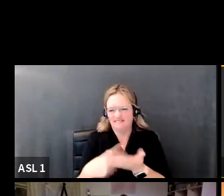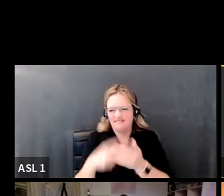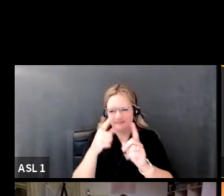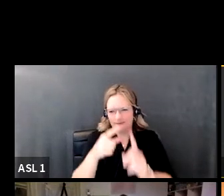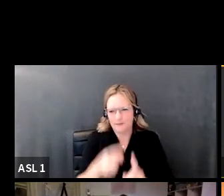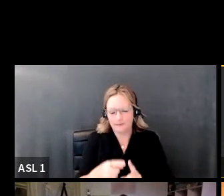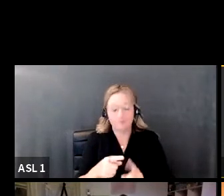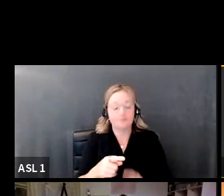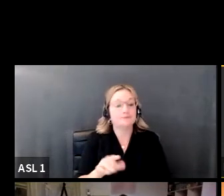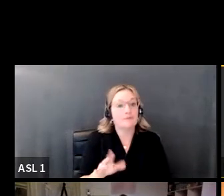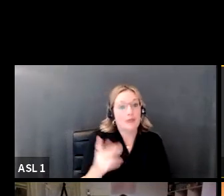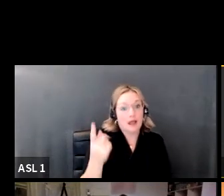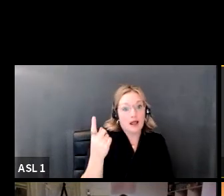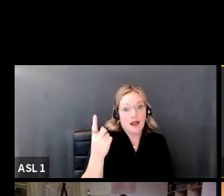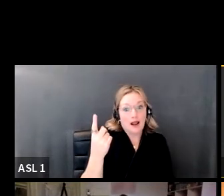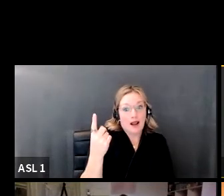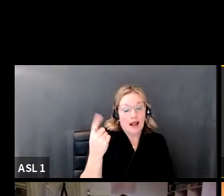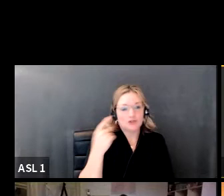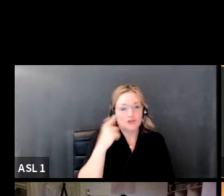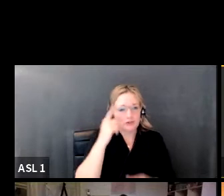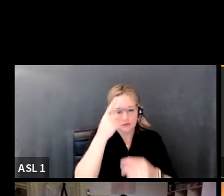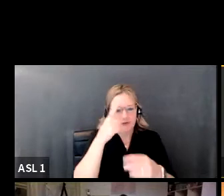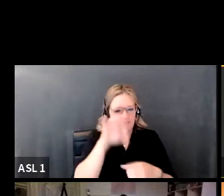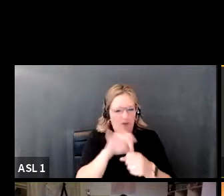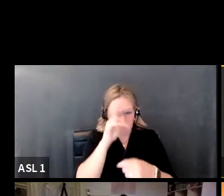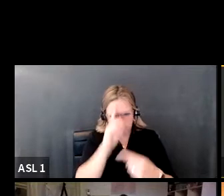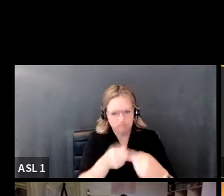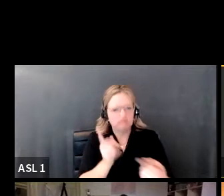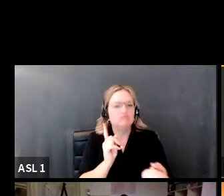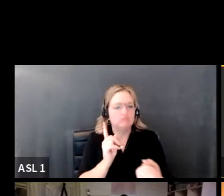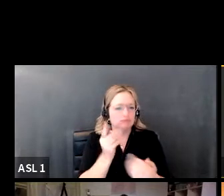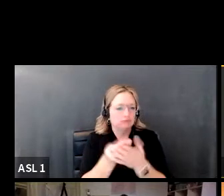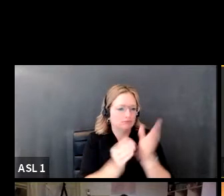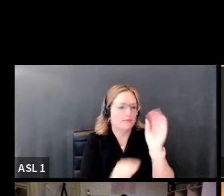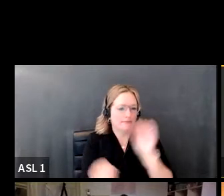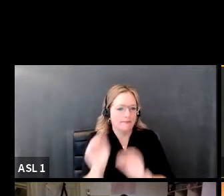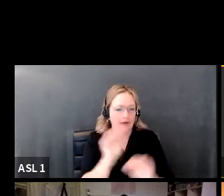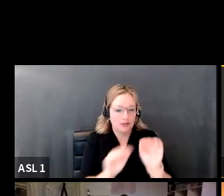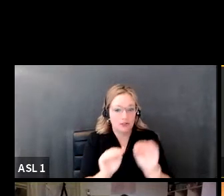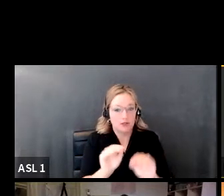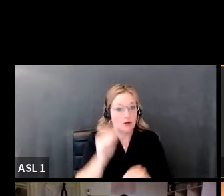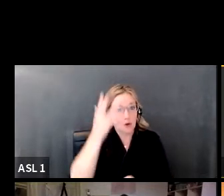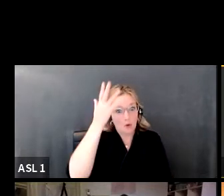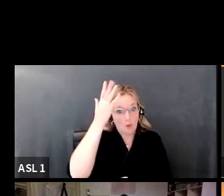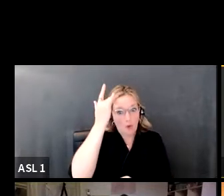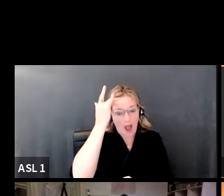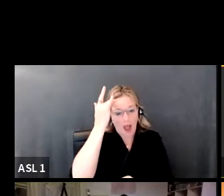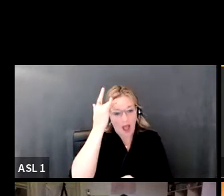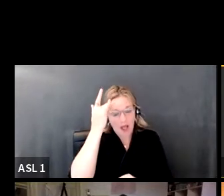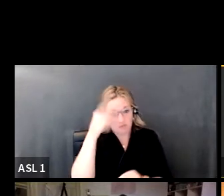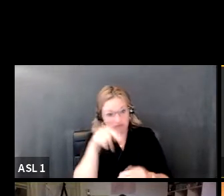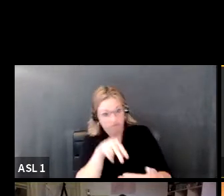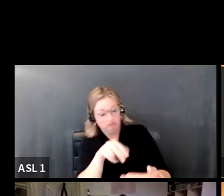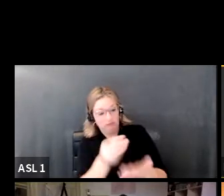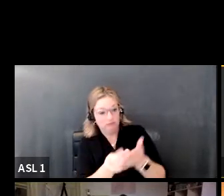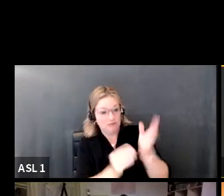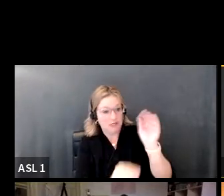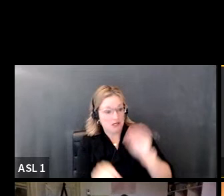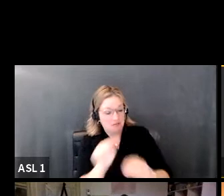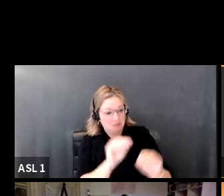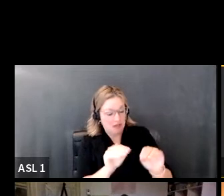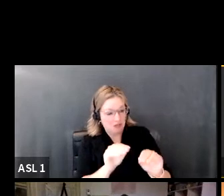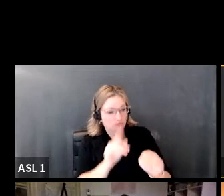against the budget because i did not feel it made sufficient progress to evolve the service and